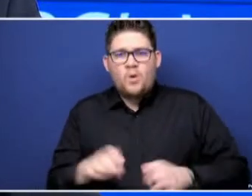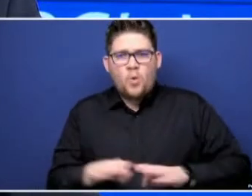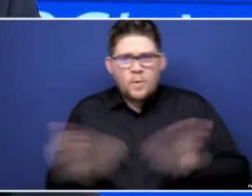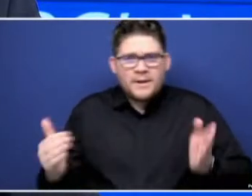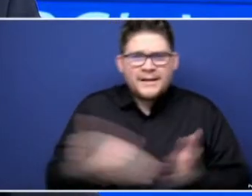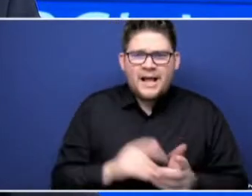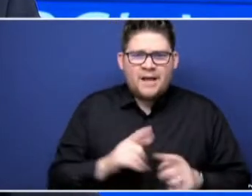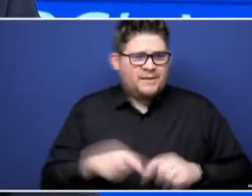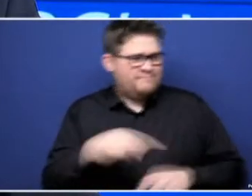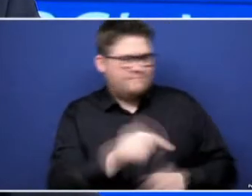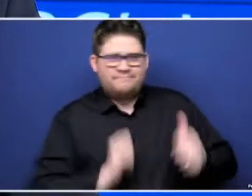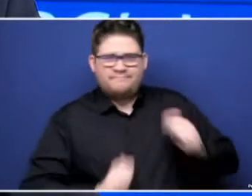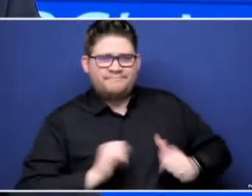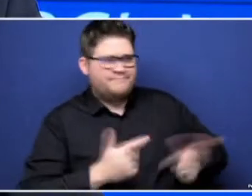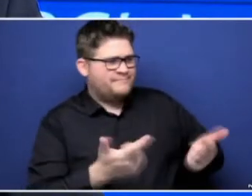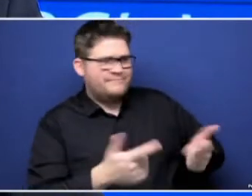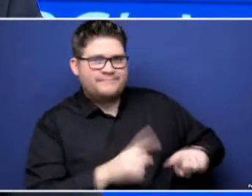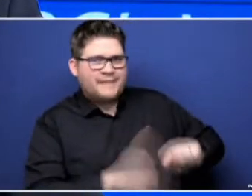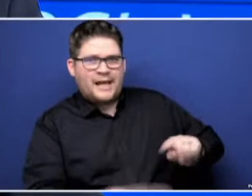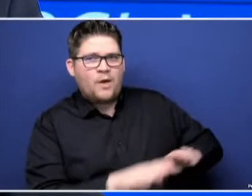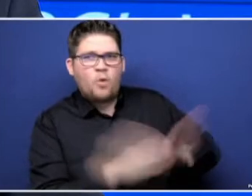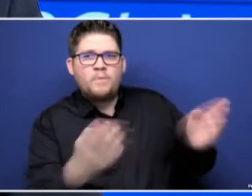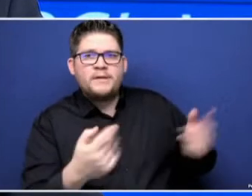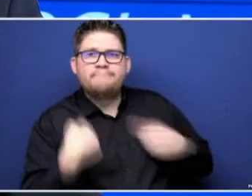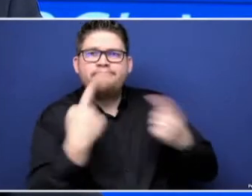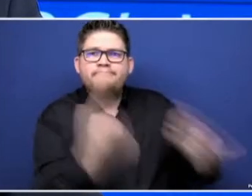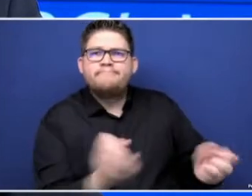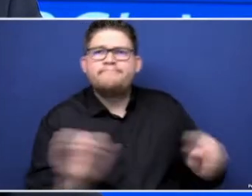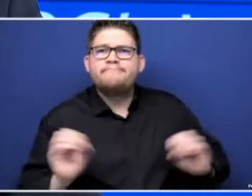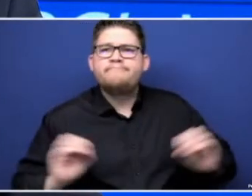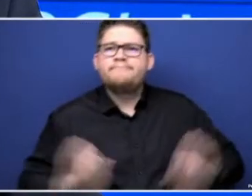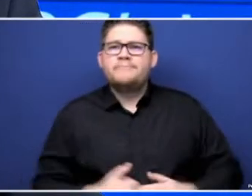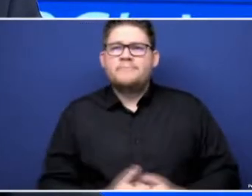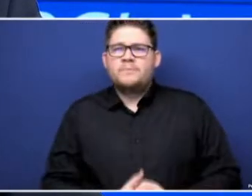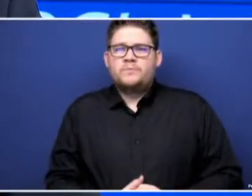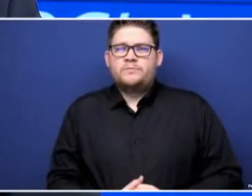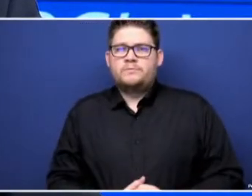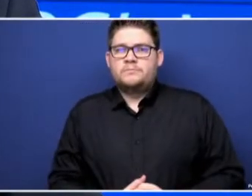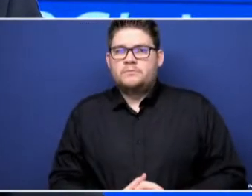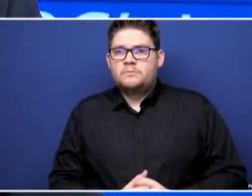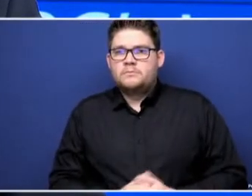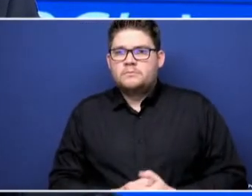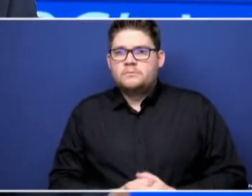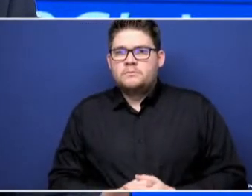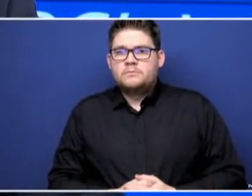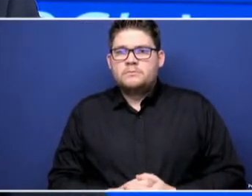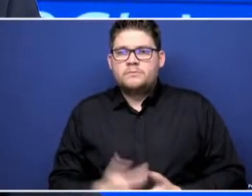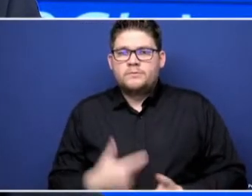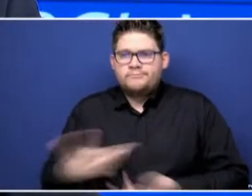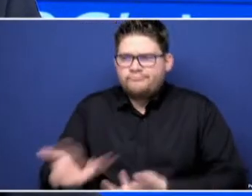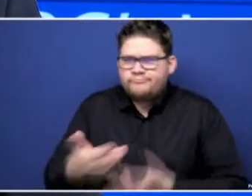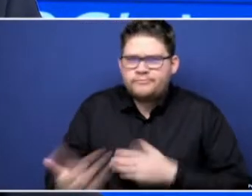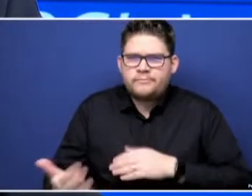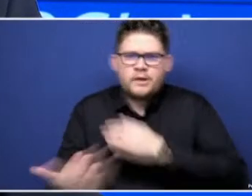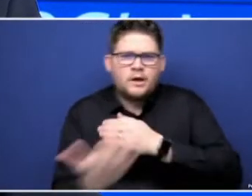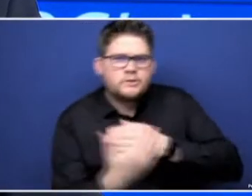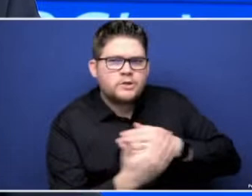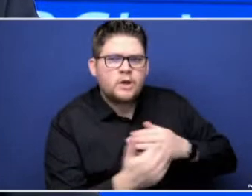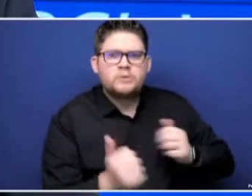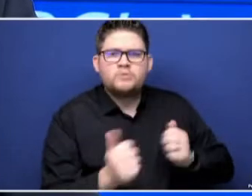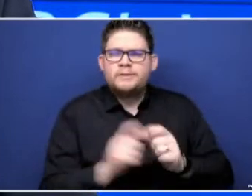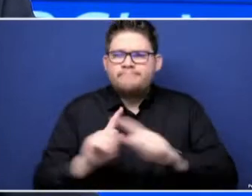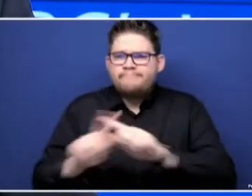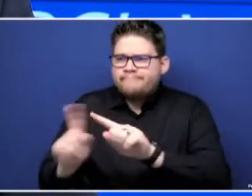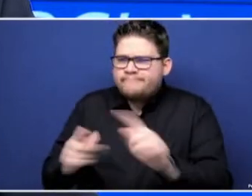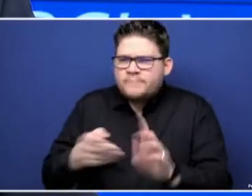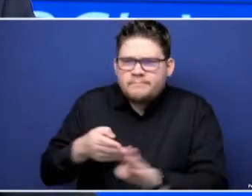absolutely understand their challenges. I have many friends in the music industry that are struggling at the moment. That's why I've asked Bob Deeth,